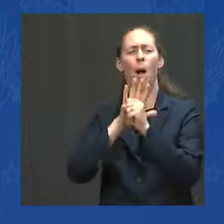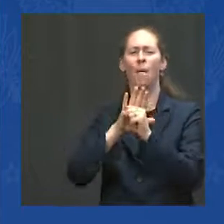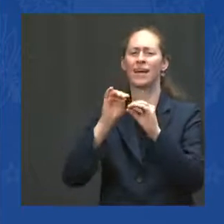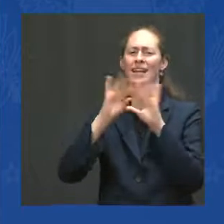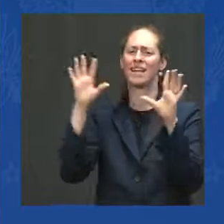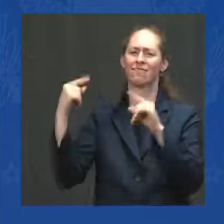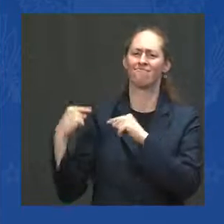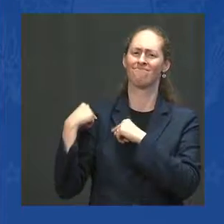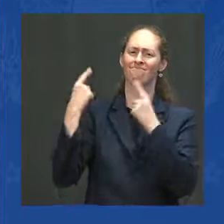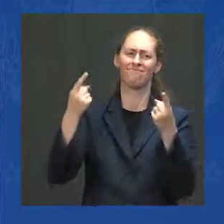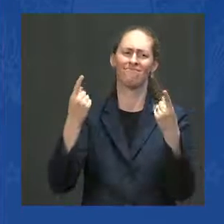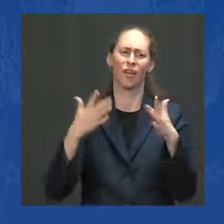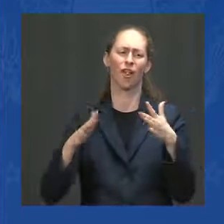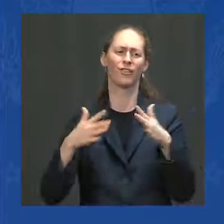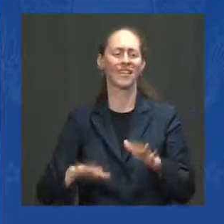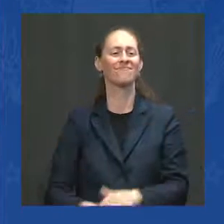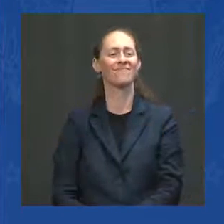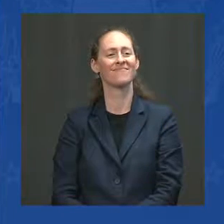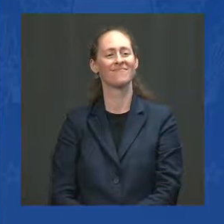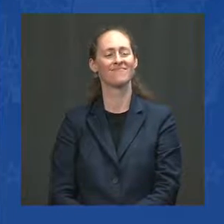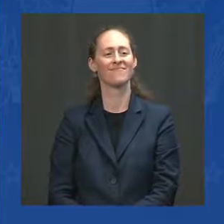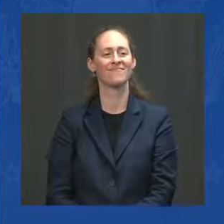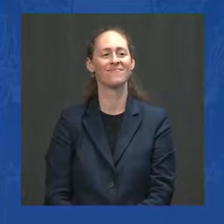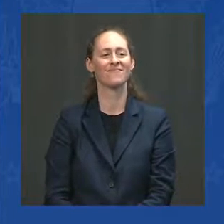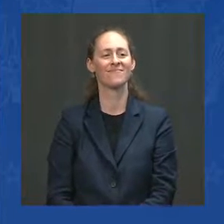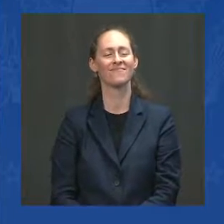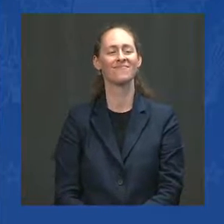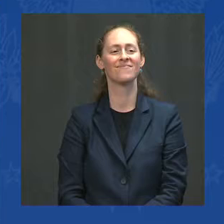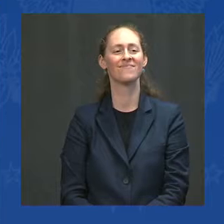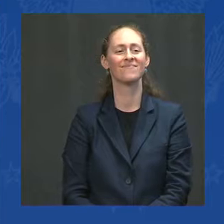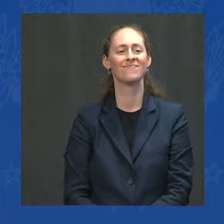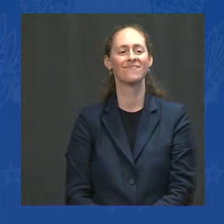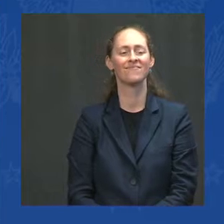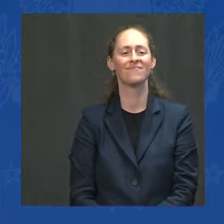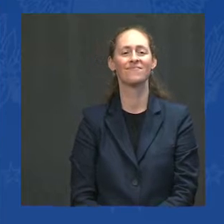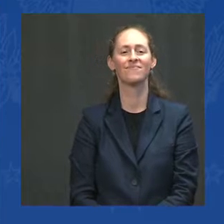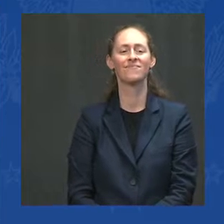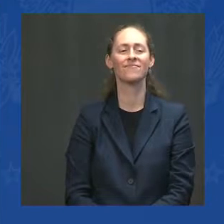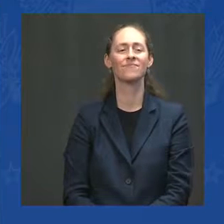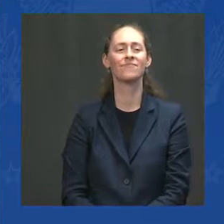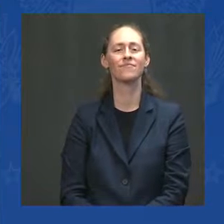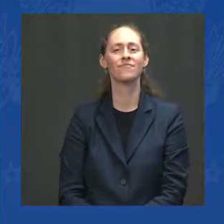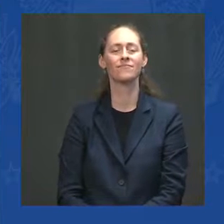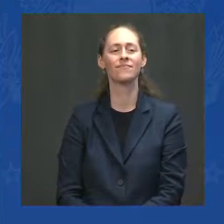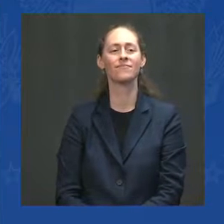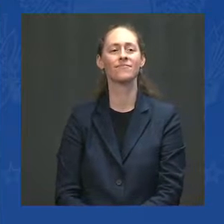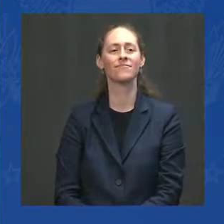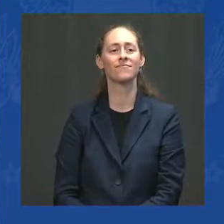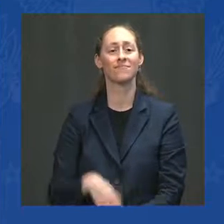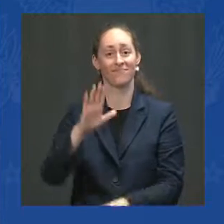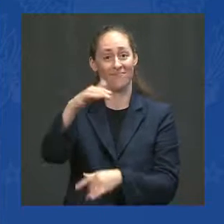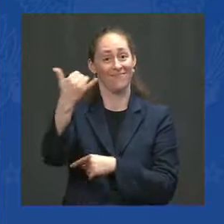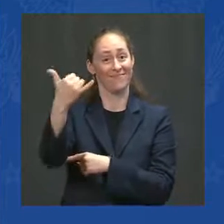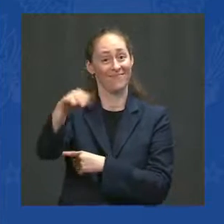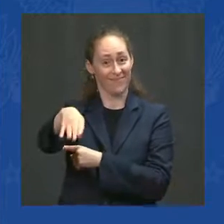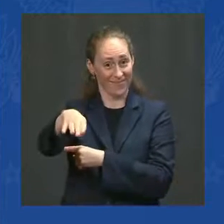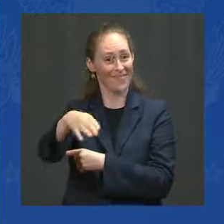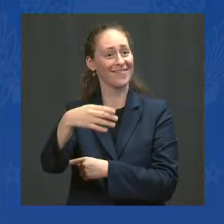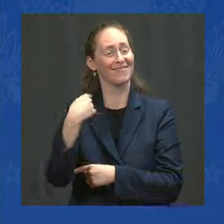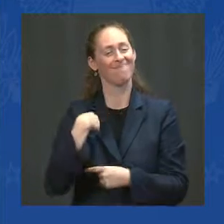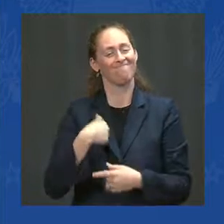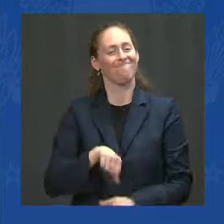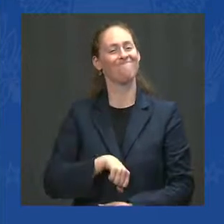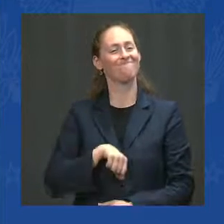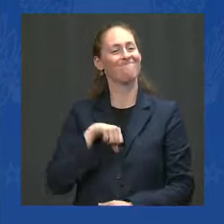what we must deliver. This afternoon, I was proud to preside over the Senate vote, and I want